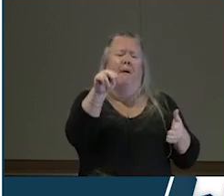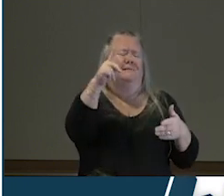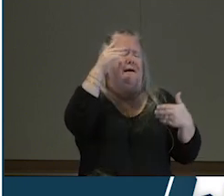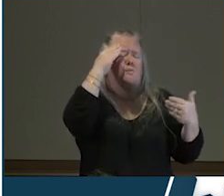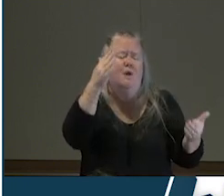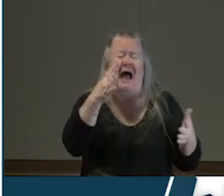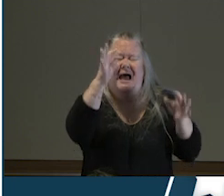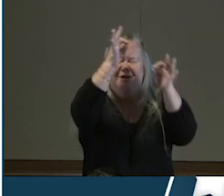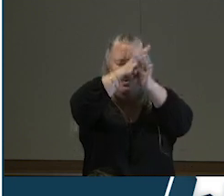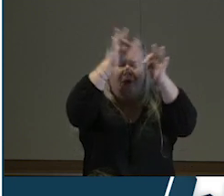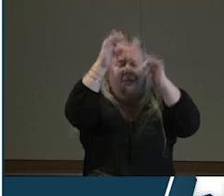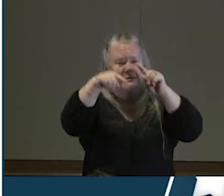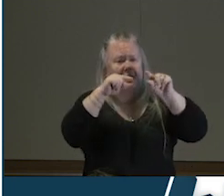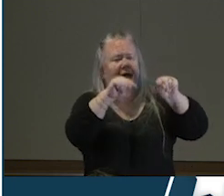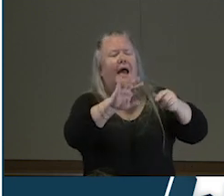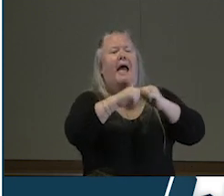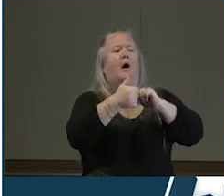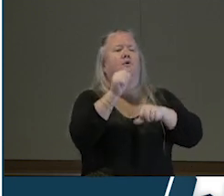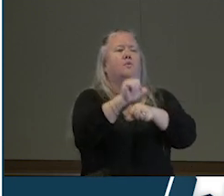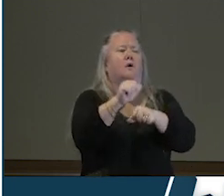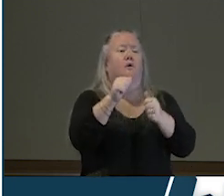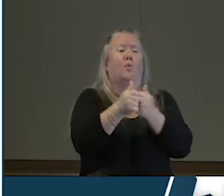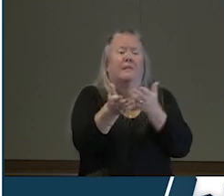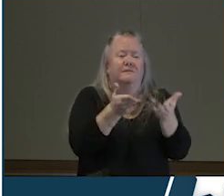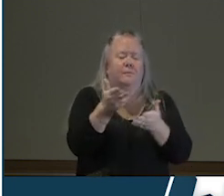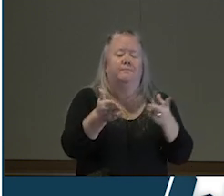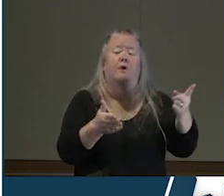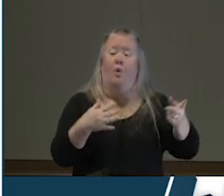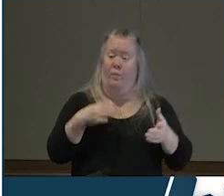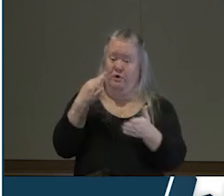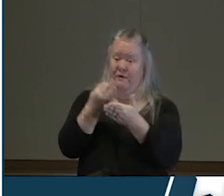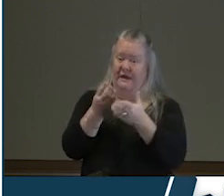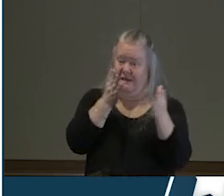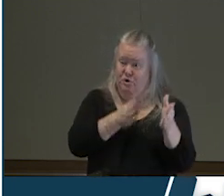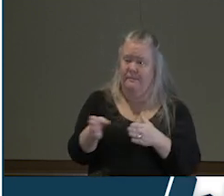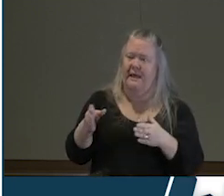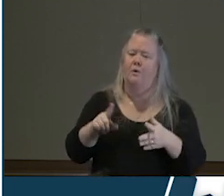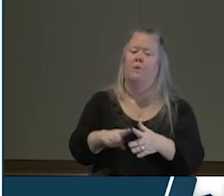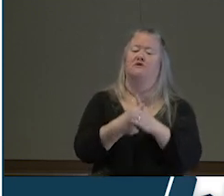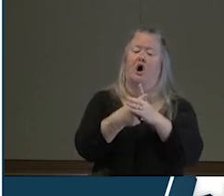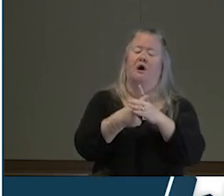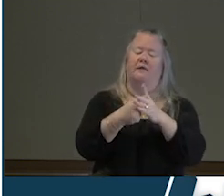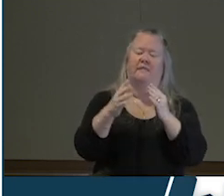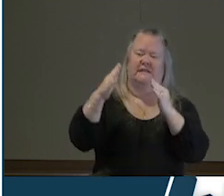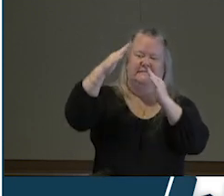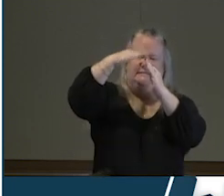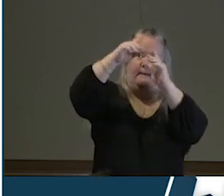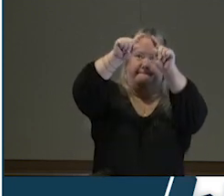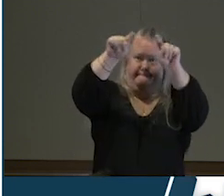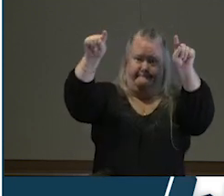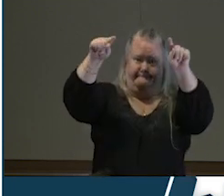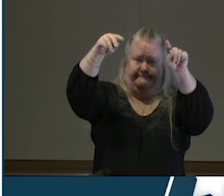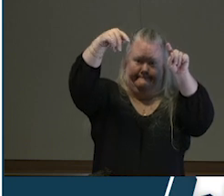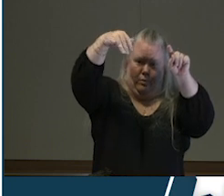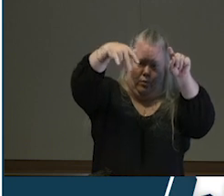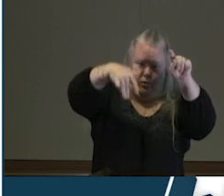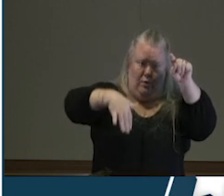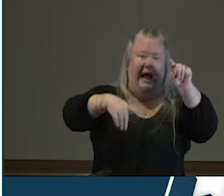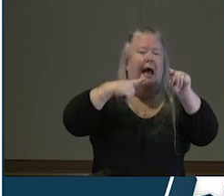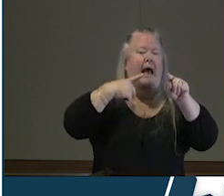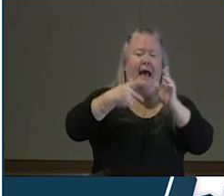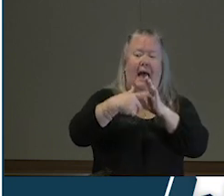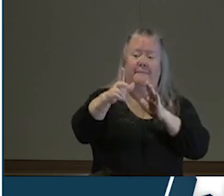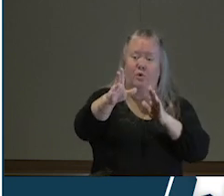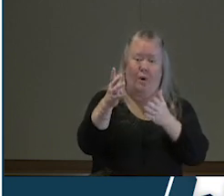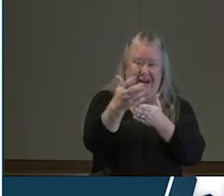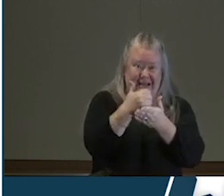know nothing about that. So how do you? When we do a financial plan, we are going to start from the very top to the very bottom, meaning I'm going to pull out